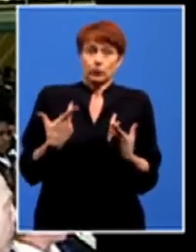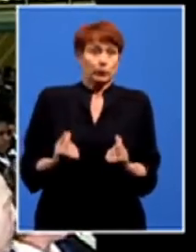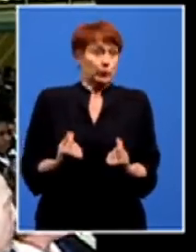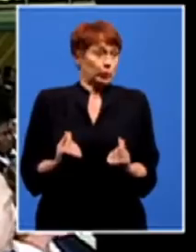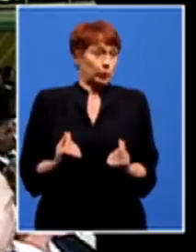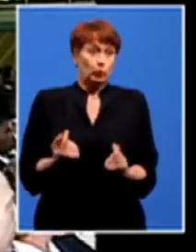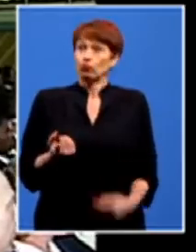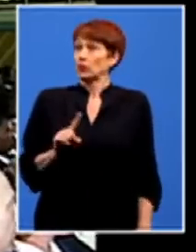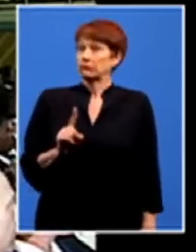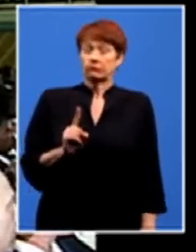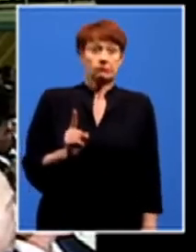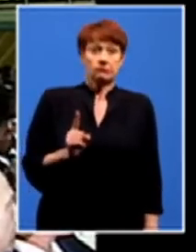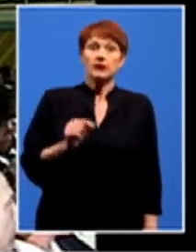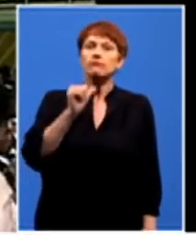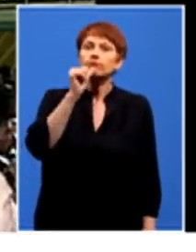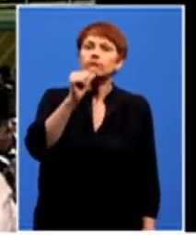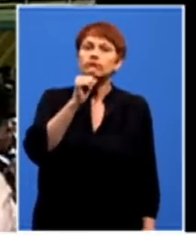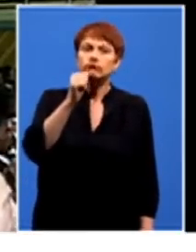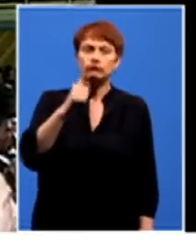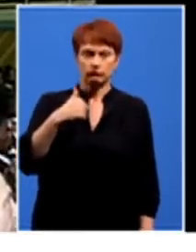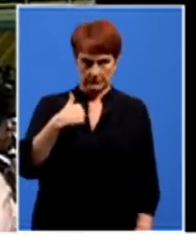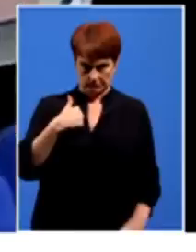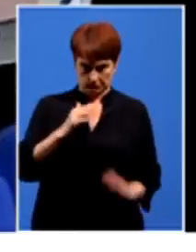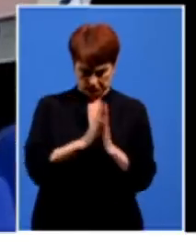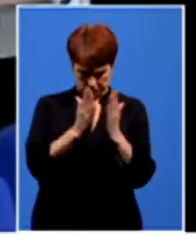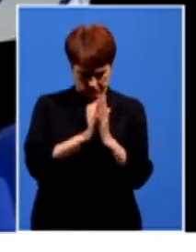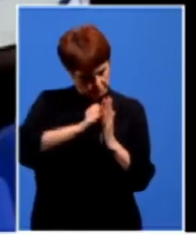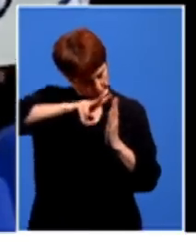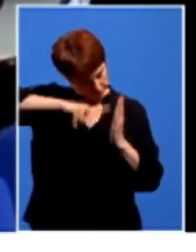we had to go through them with a fine comb.